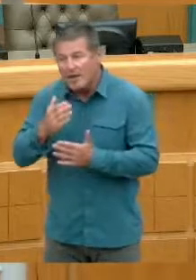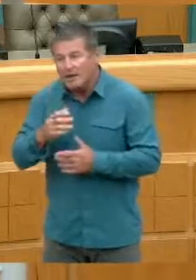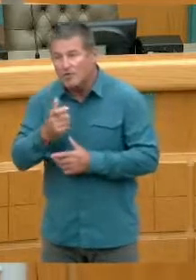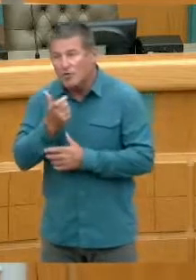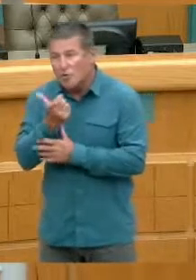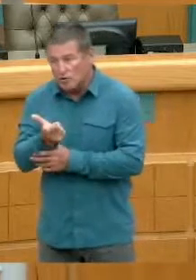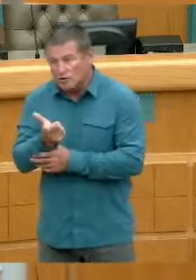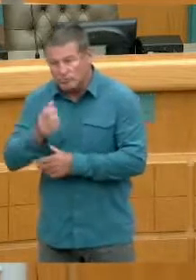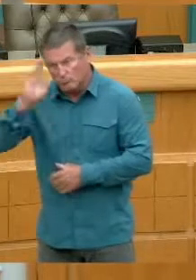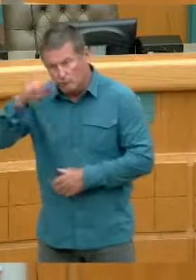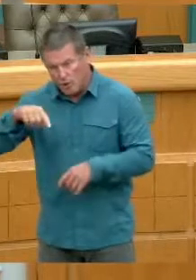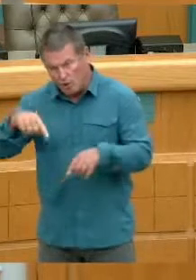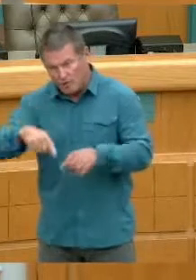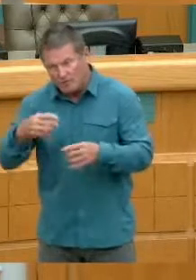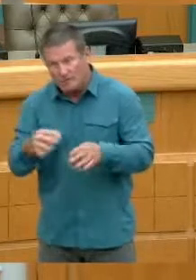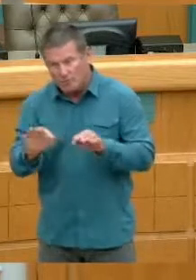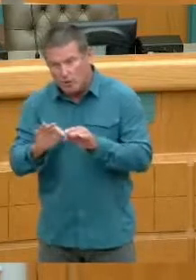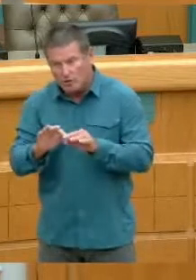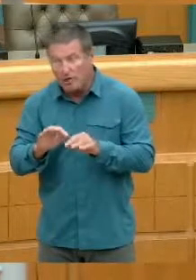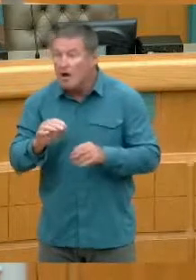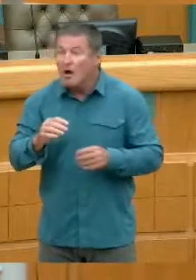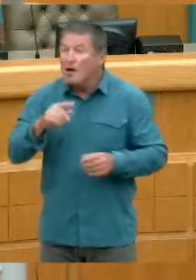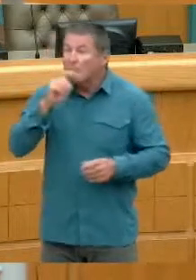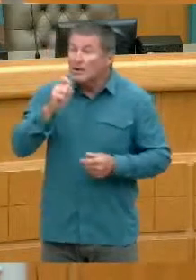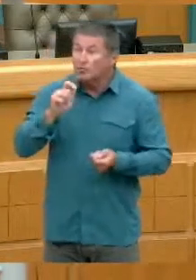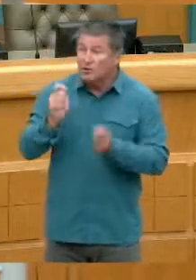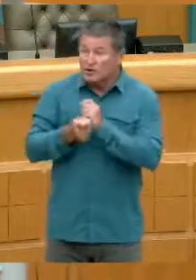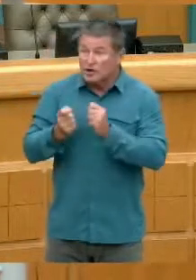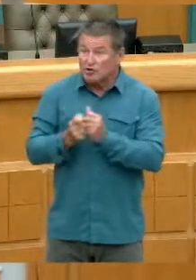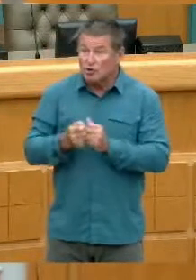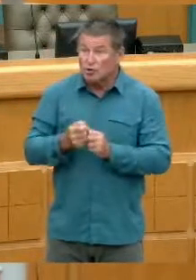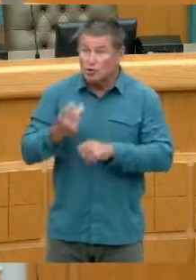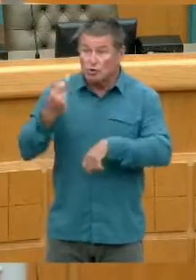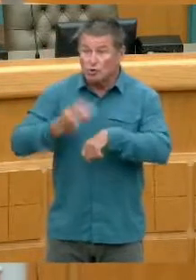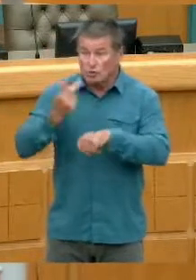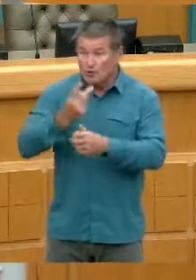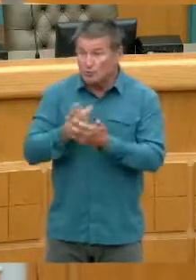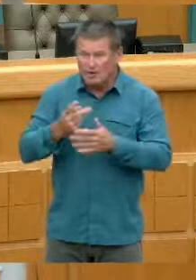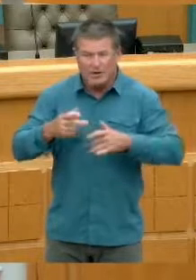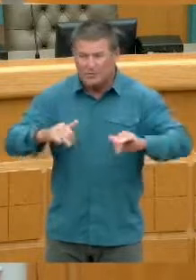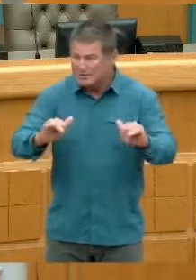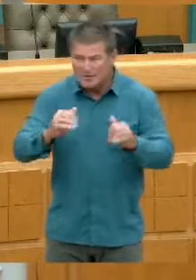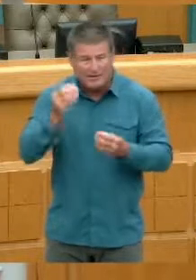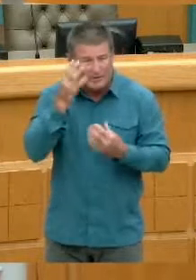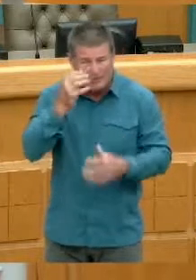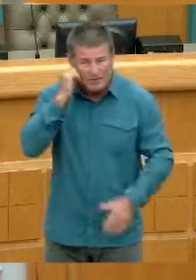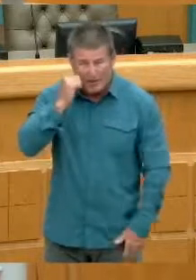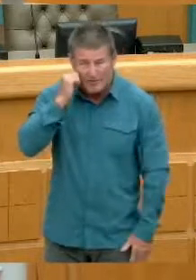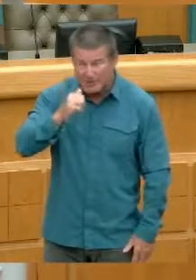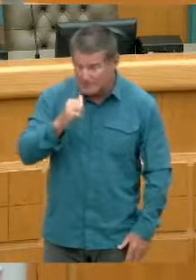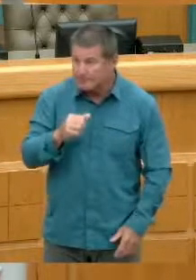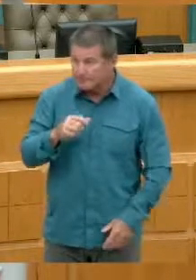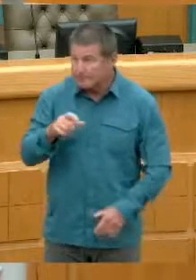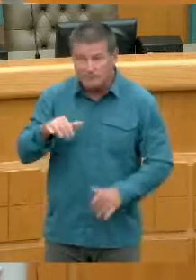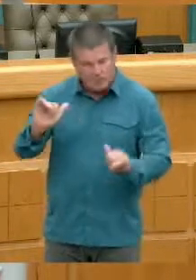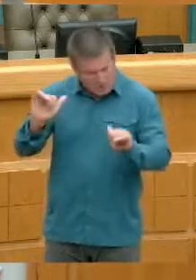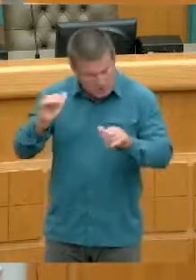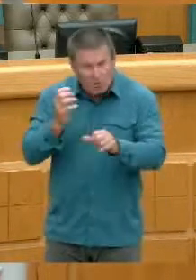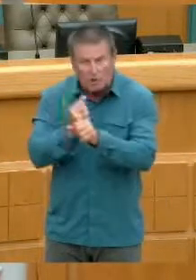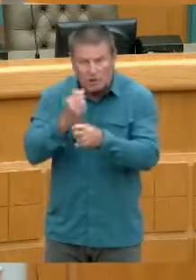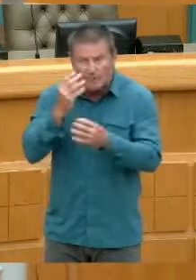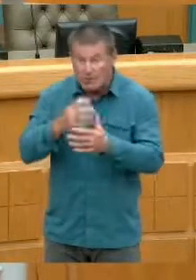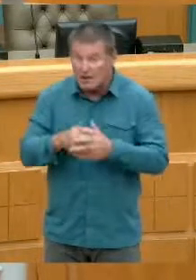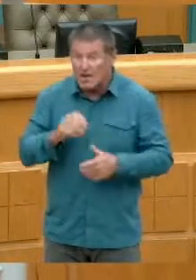want you to know that the information is still available. And if we need to, we'll come back at any time during the week if there's a major event of